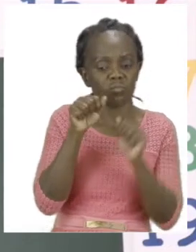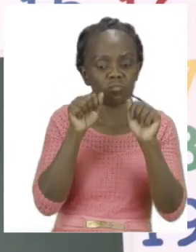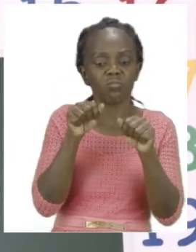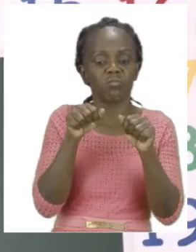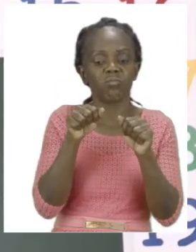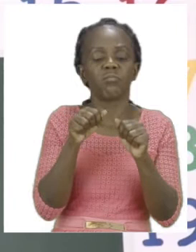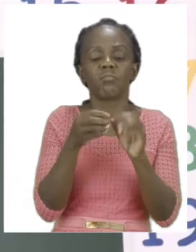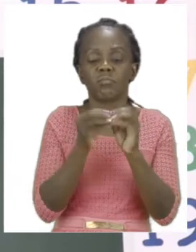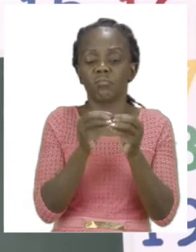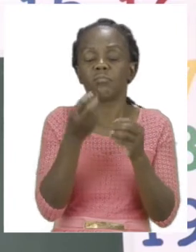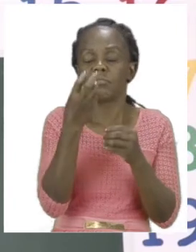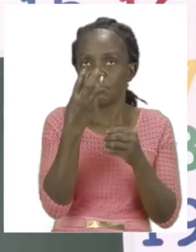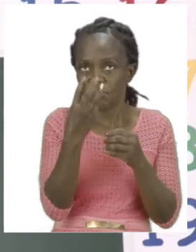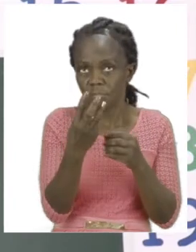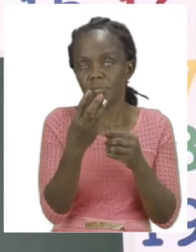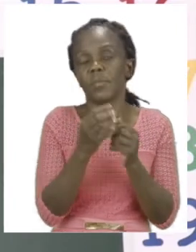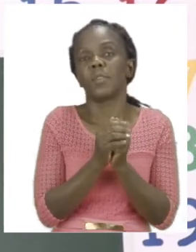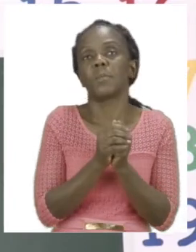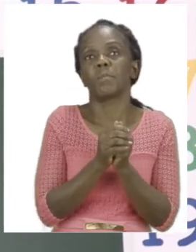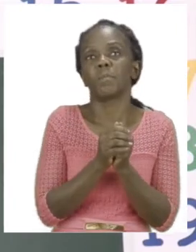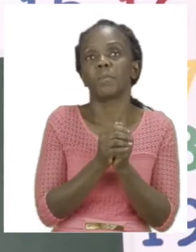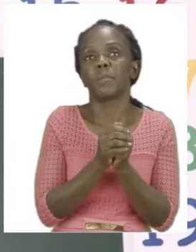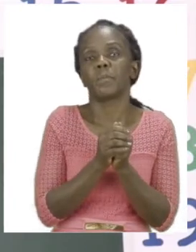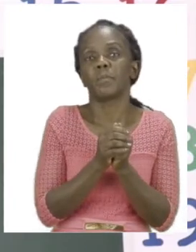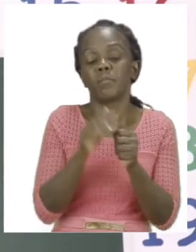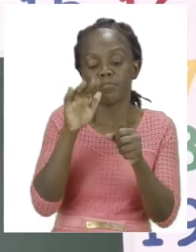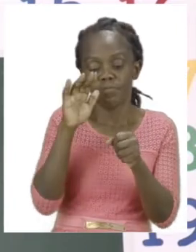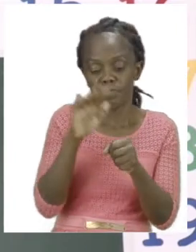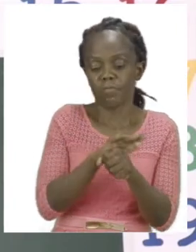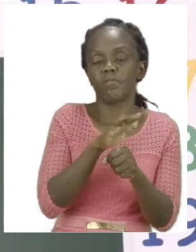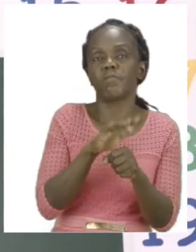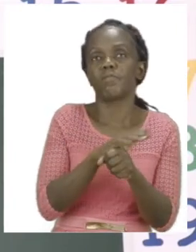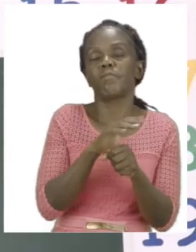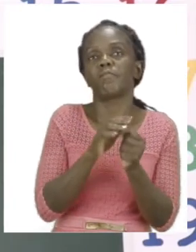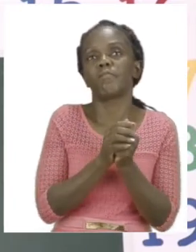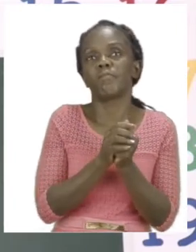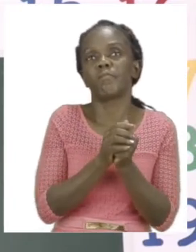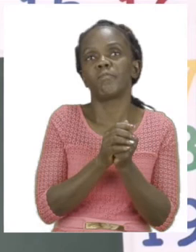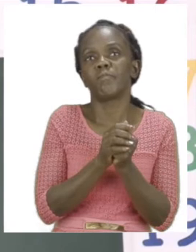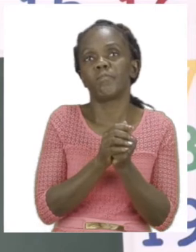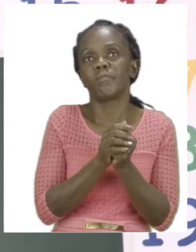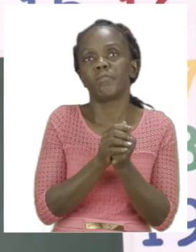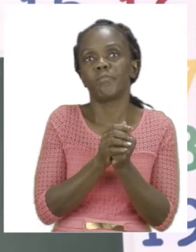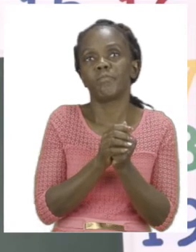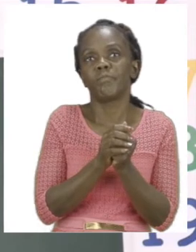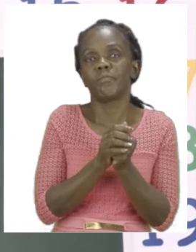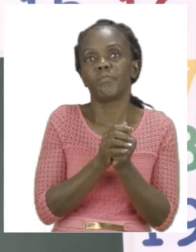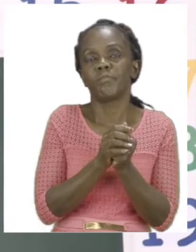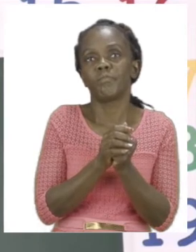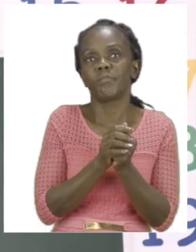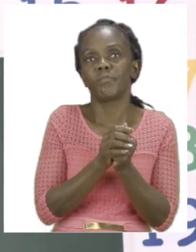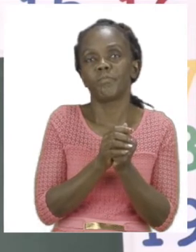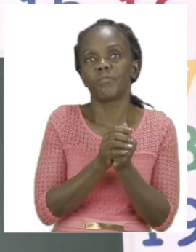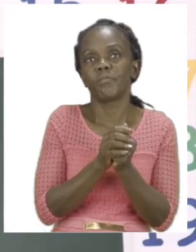Yes, it is the number 3. So let us write 3. And